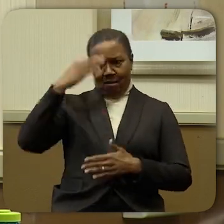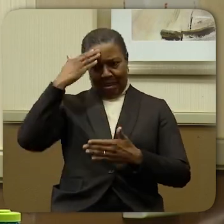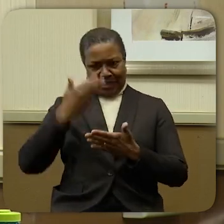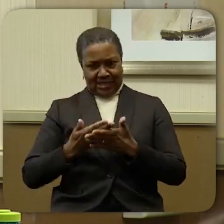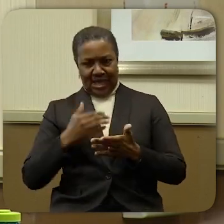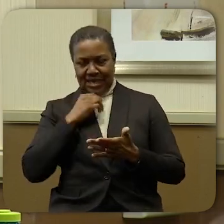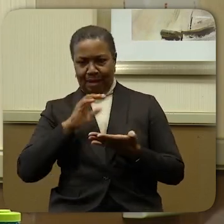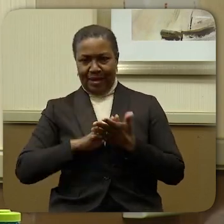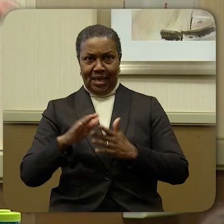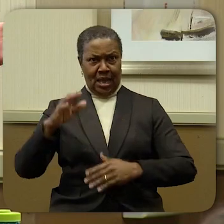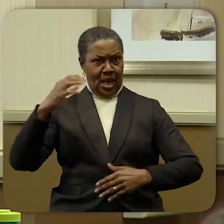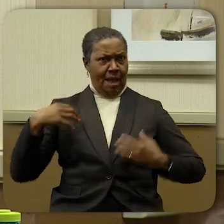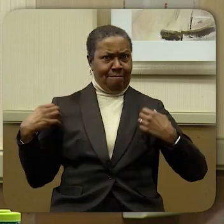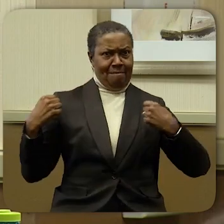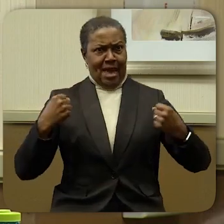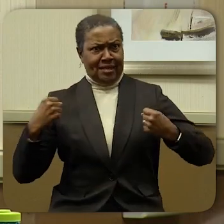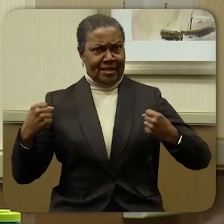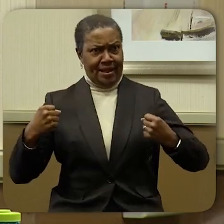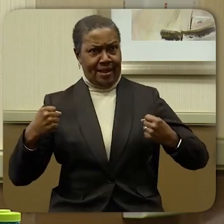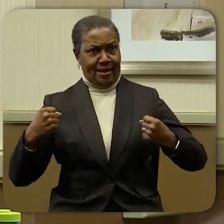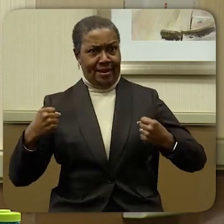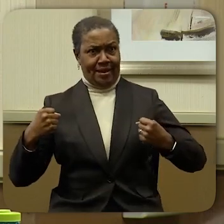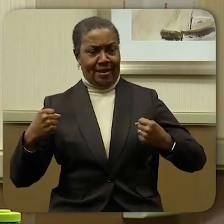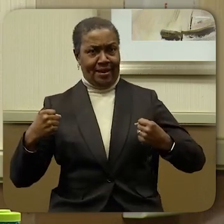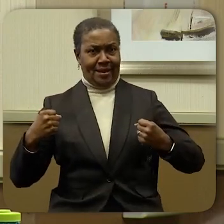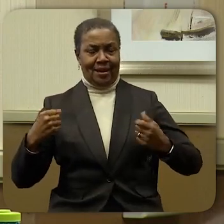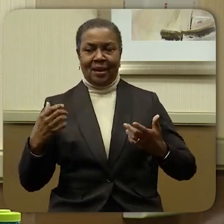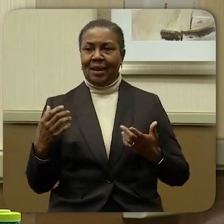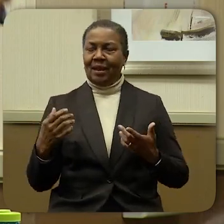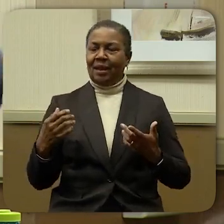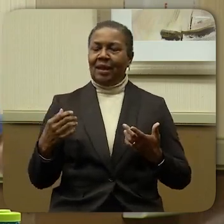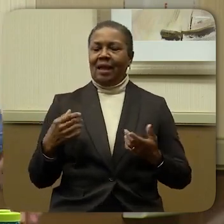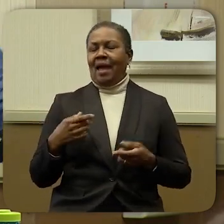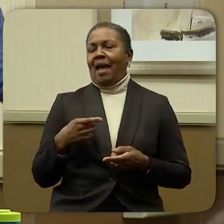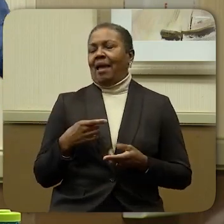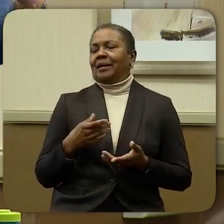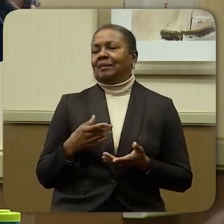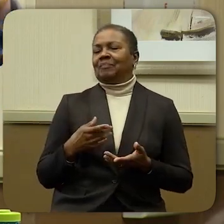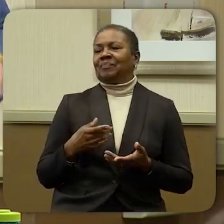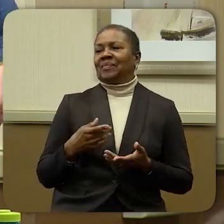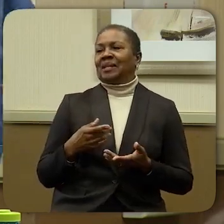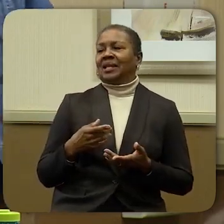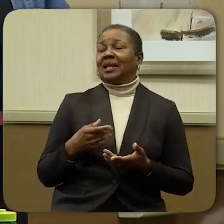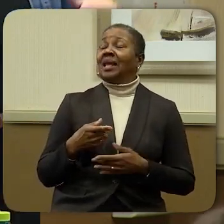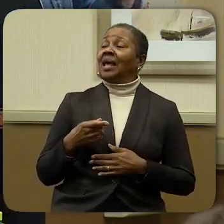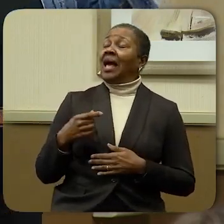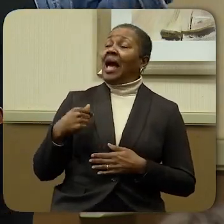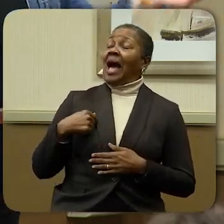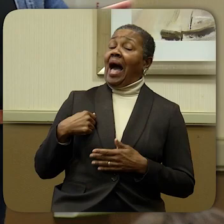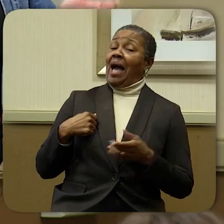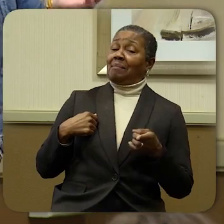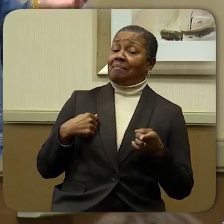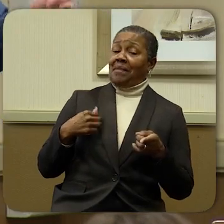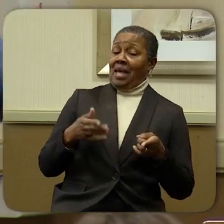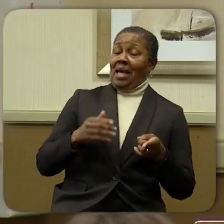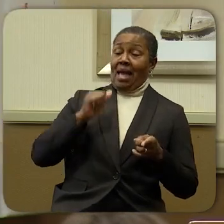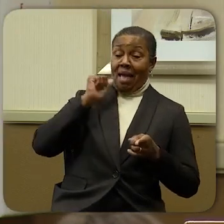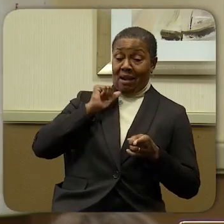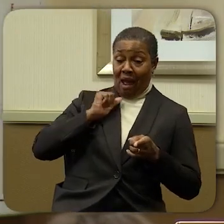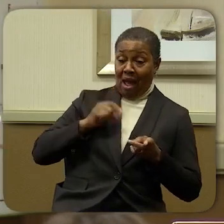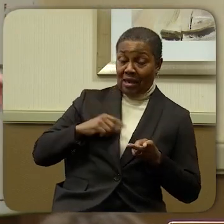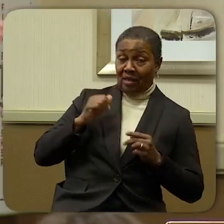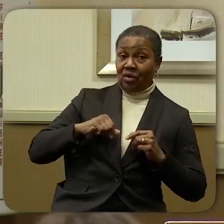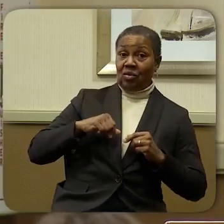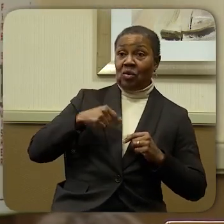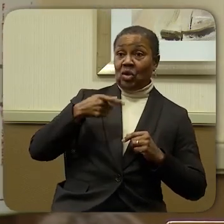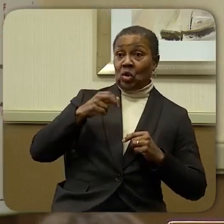being masculine enough to fit in with the norm, right? And he has, you know, me as their aunt, and then there's other, you know, queer